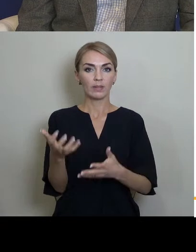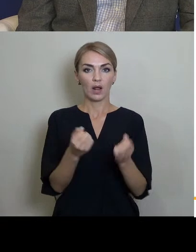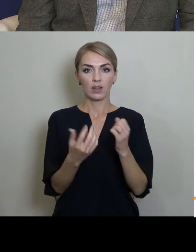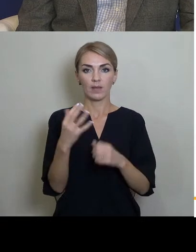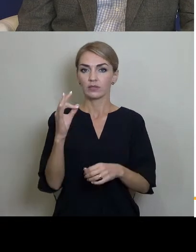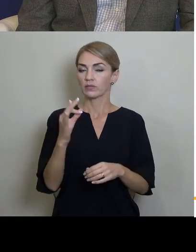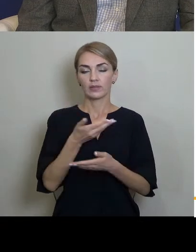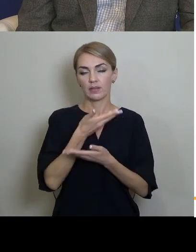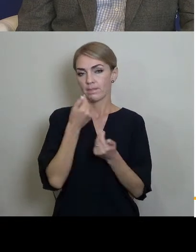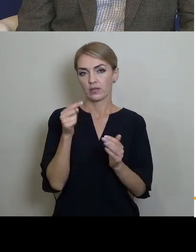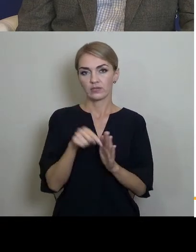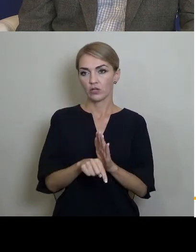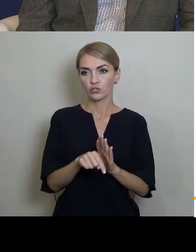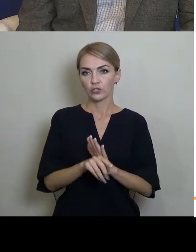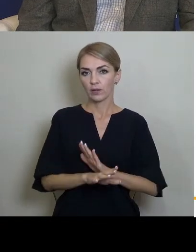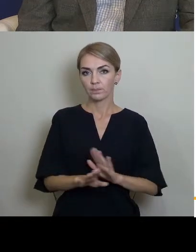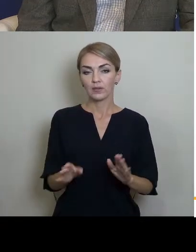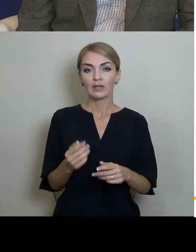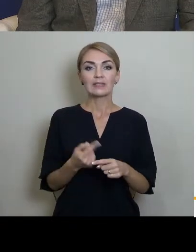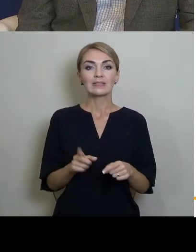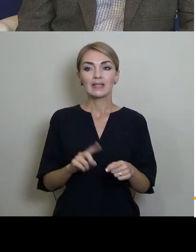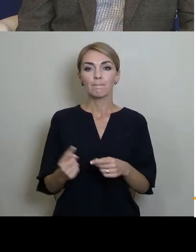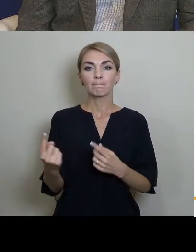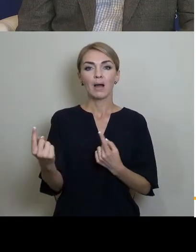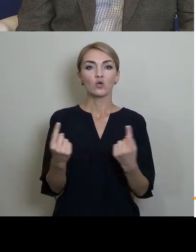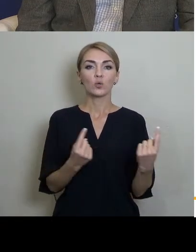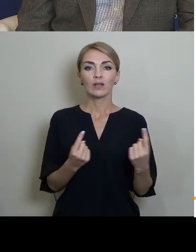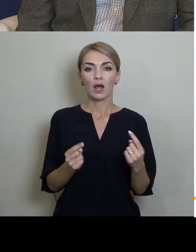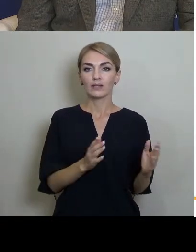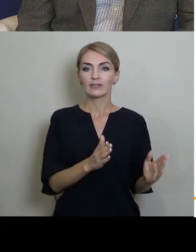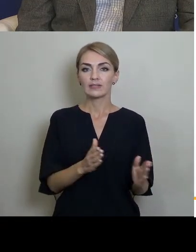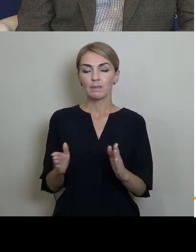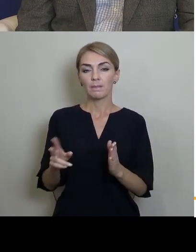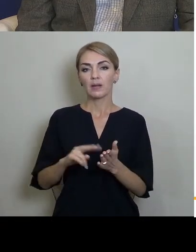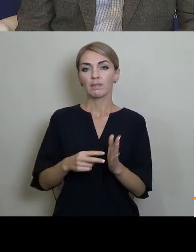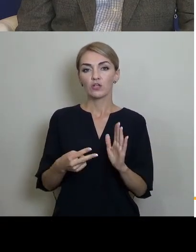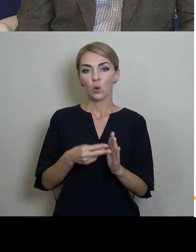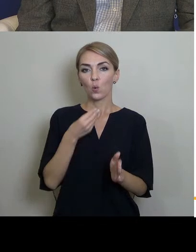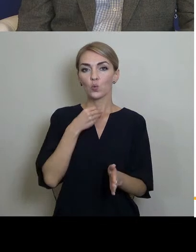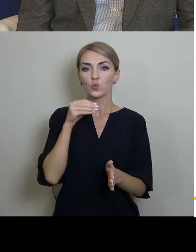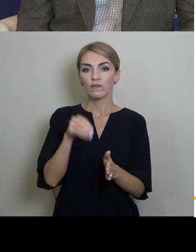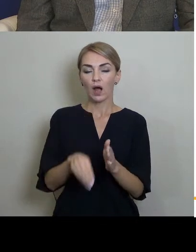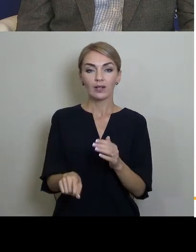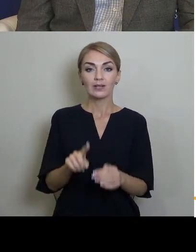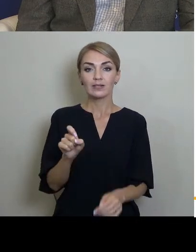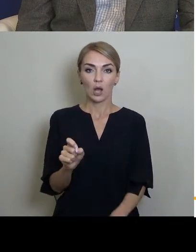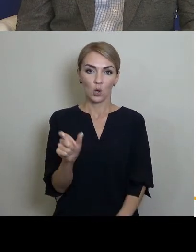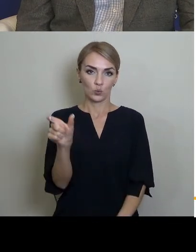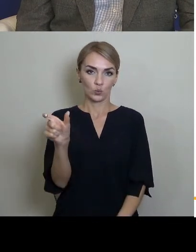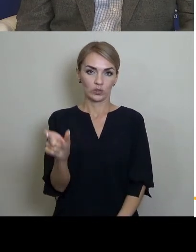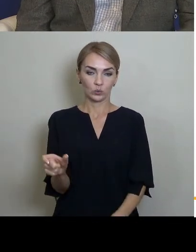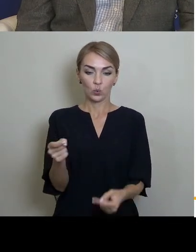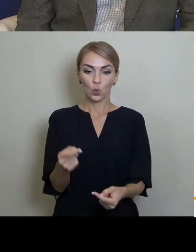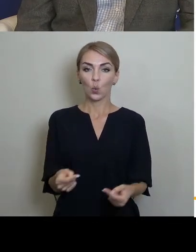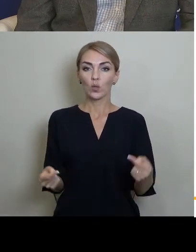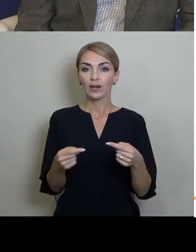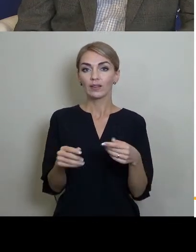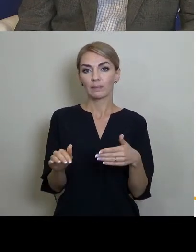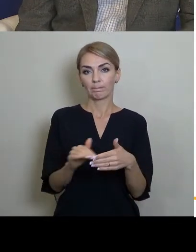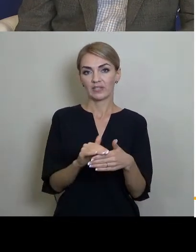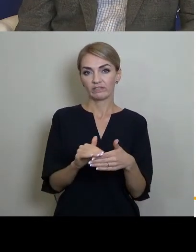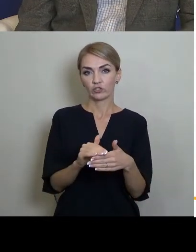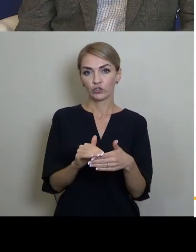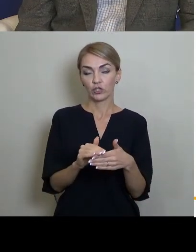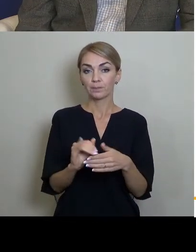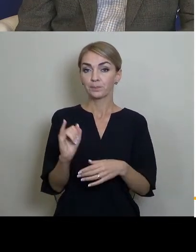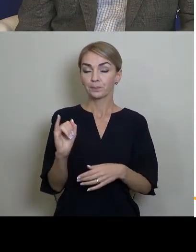the party has got 5%? It doesn't matter. This is a majoritarian system. It envisages voting for a